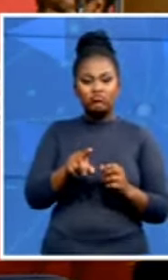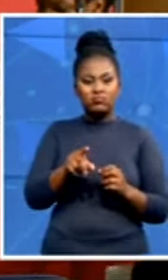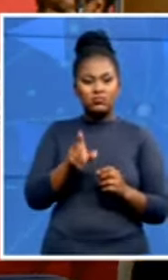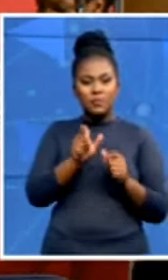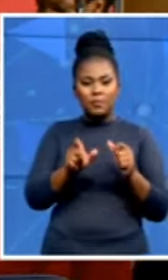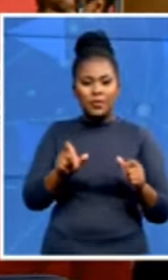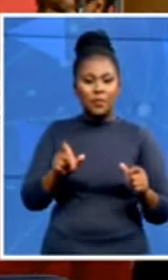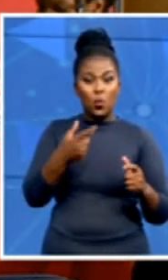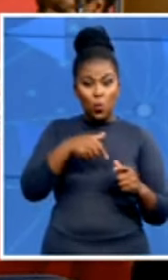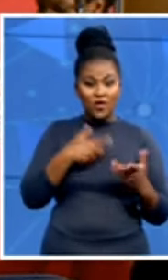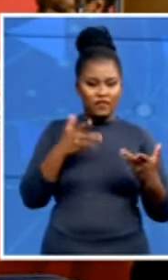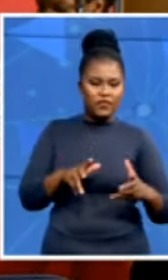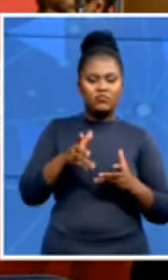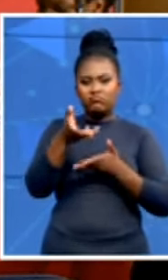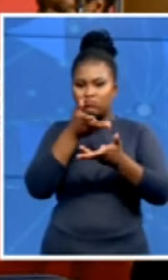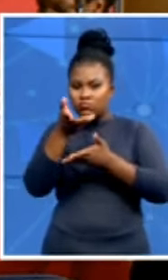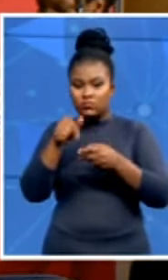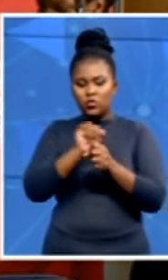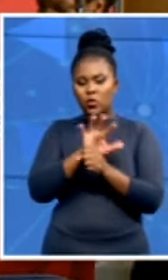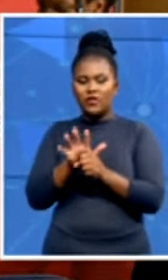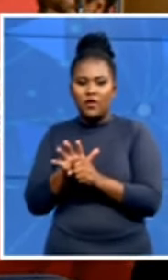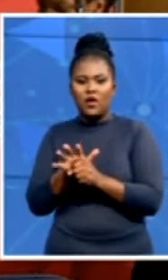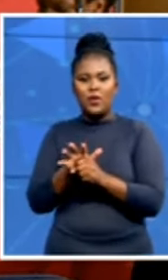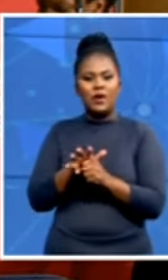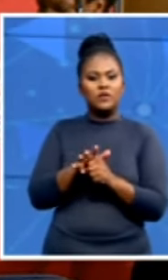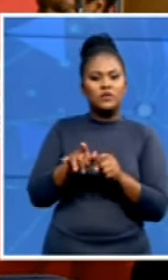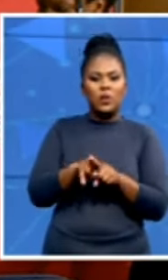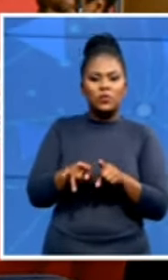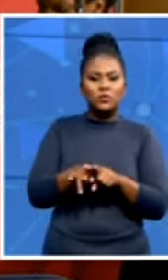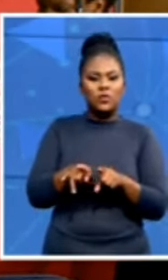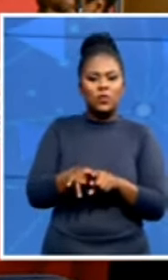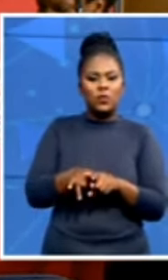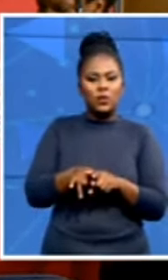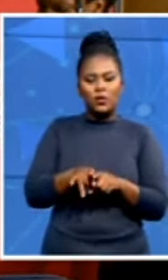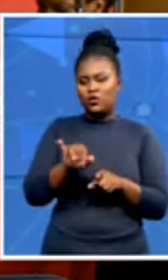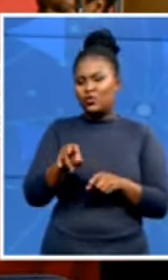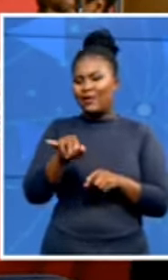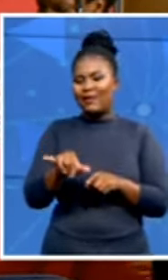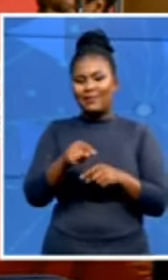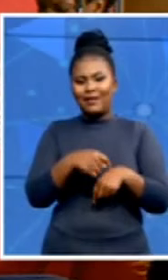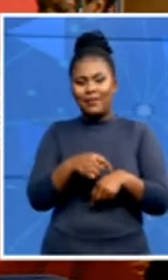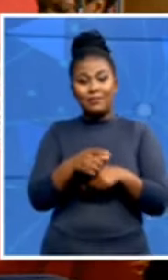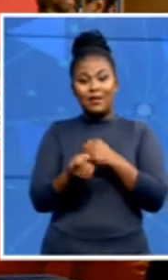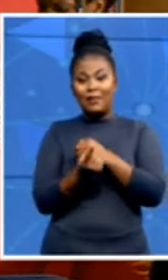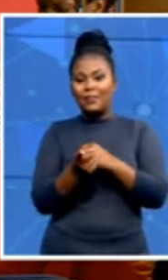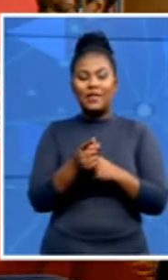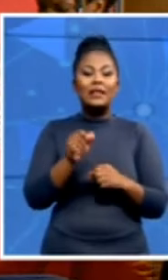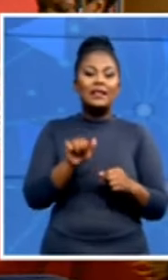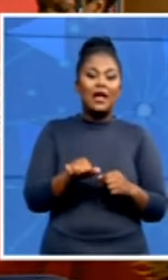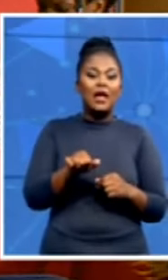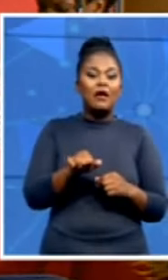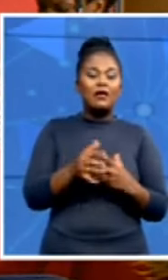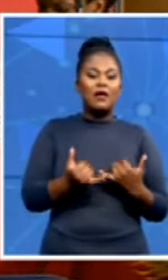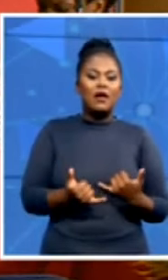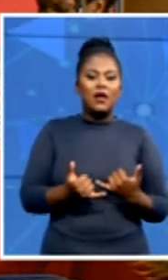COVID, whether also the July incidents that were there. So in terms of dealing with the